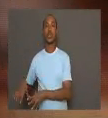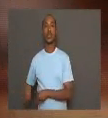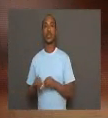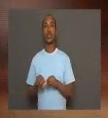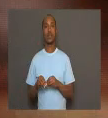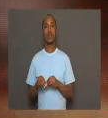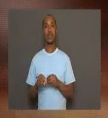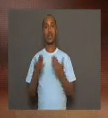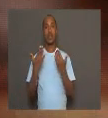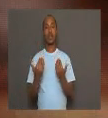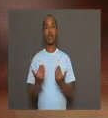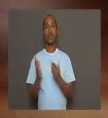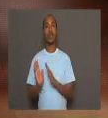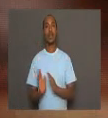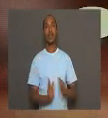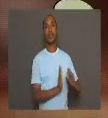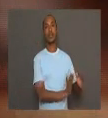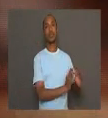Students, let's get ready.